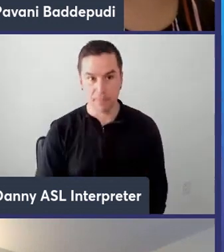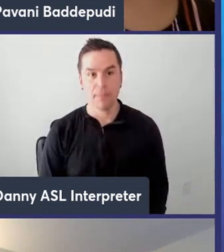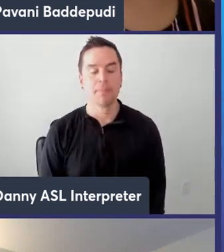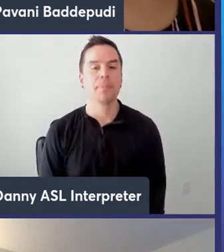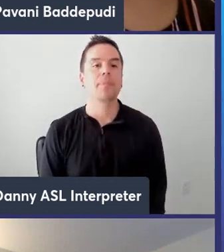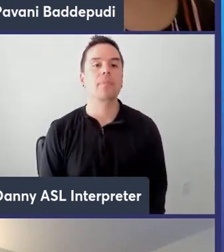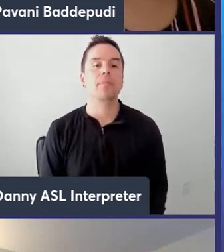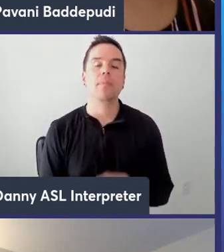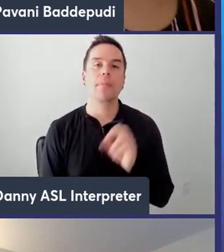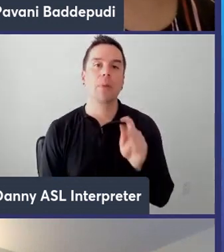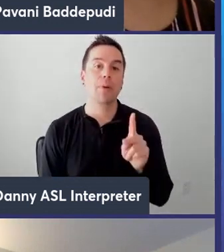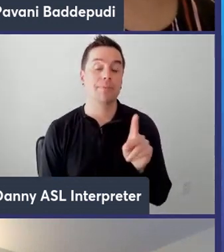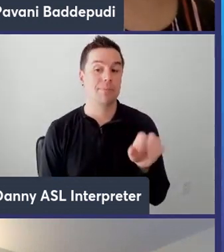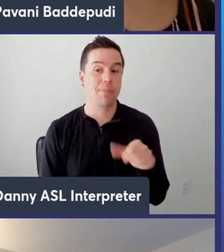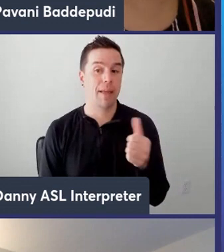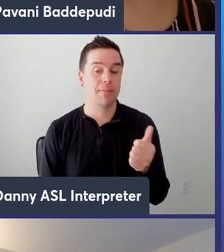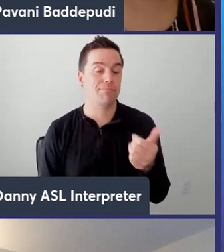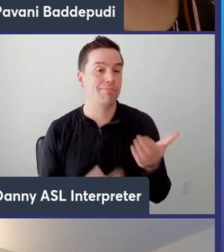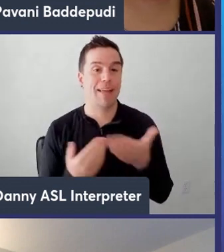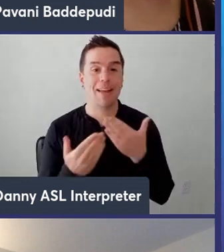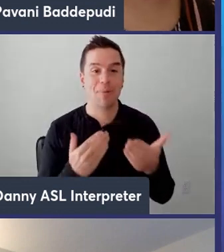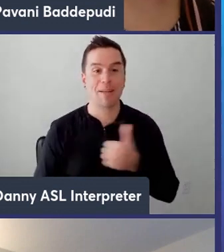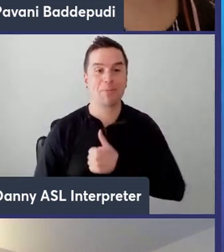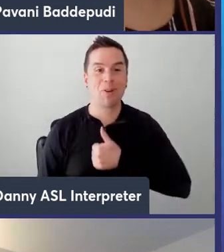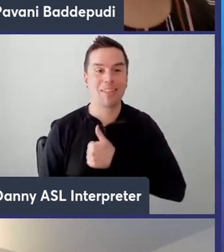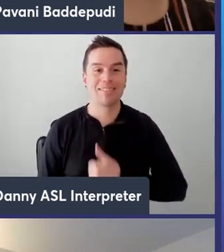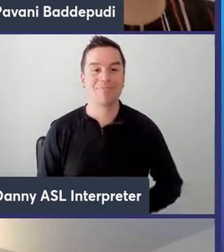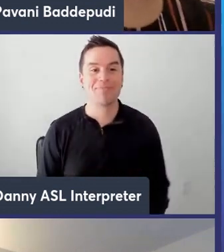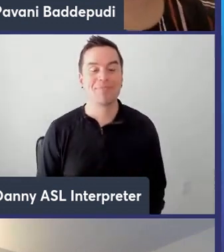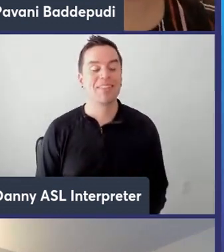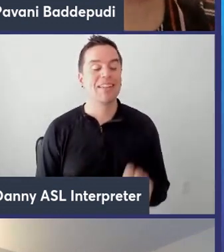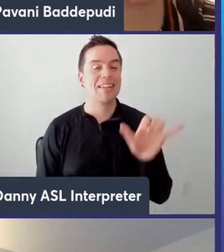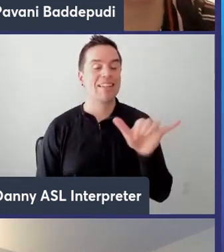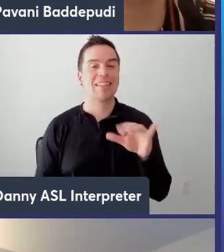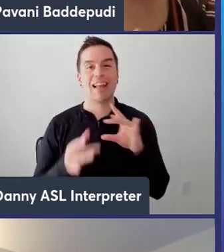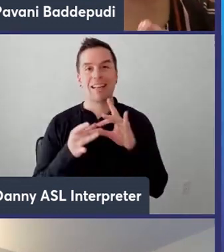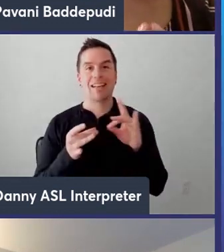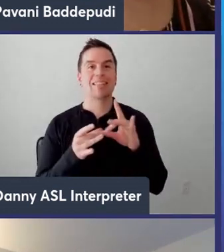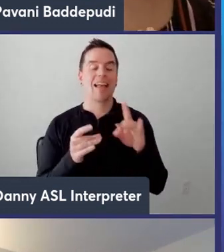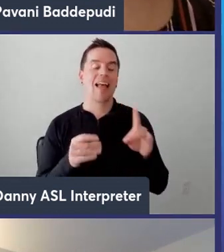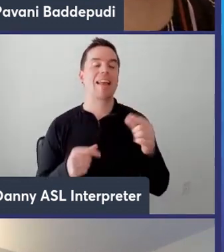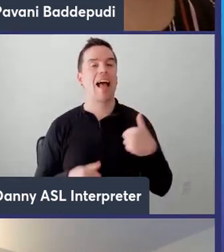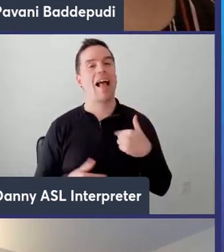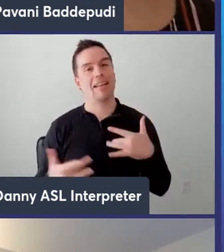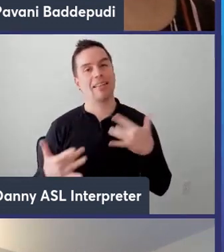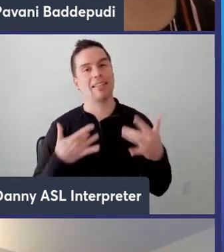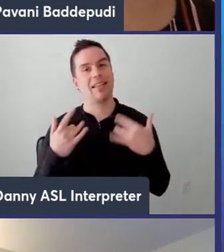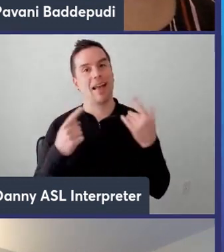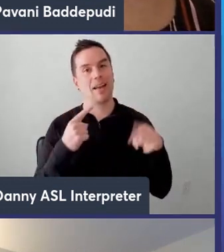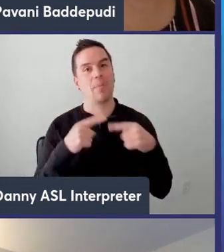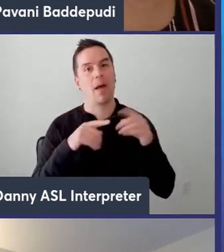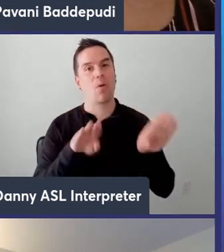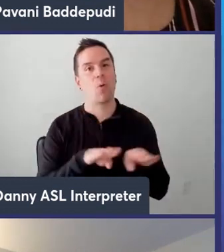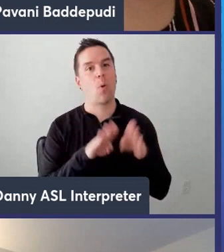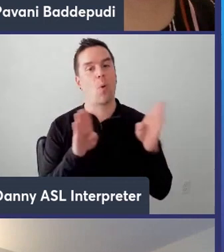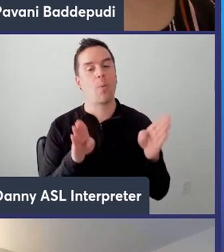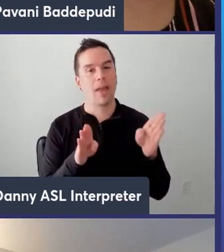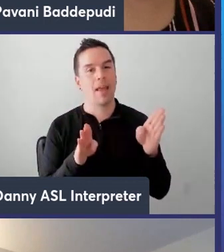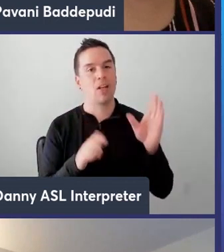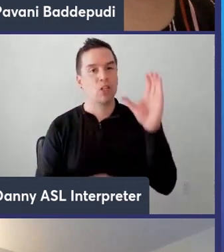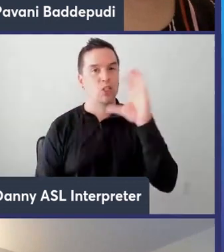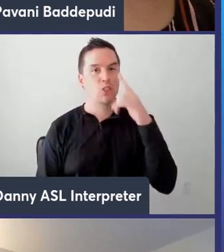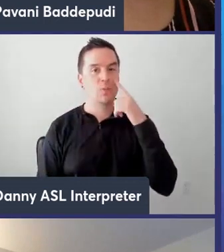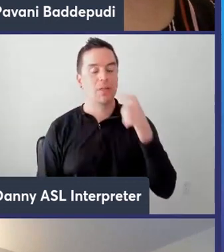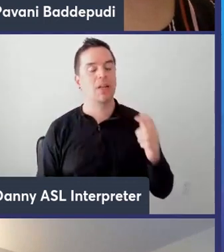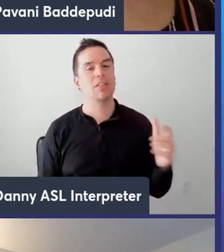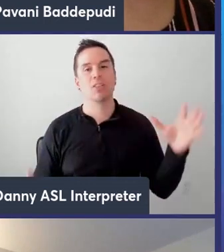Cool. Right. Anyway, sorry. Like I said, I get really excited about open because it's like joining two of my loves